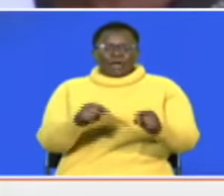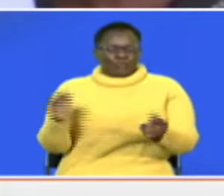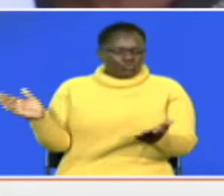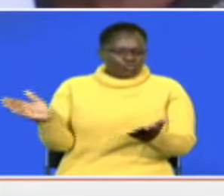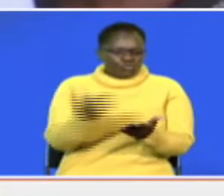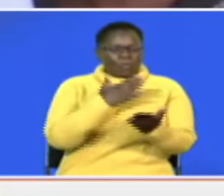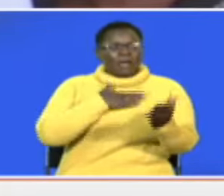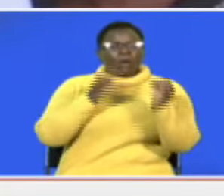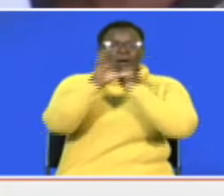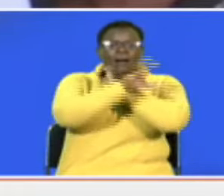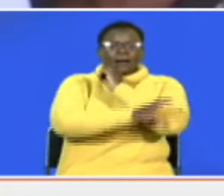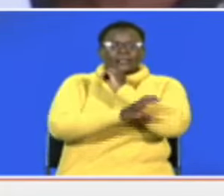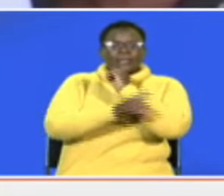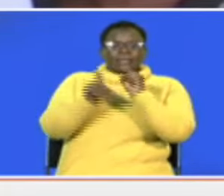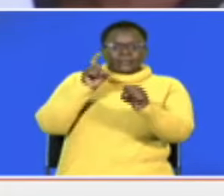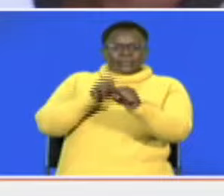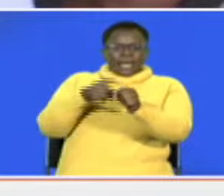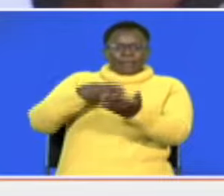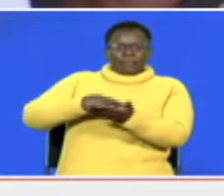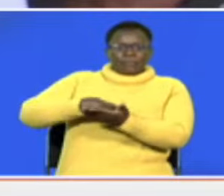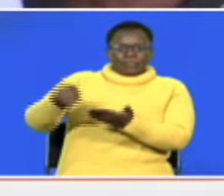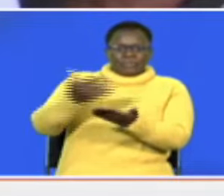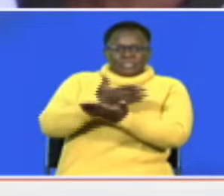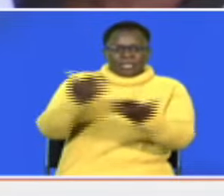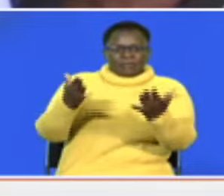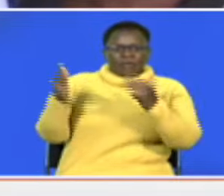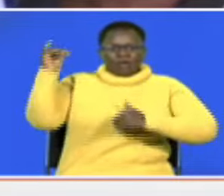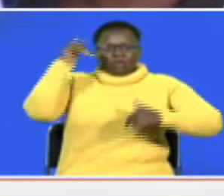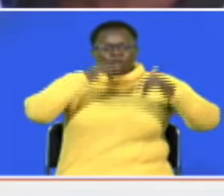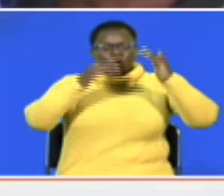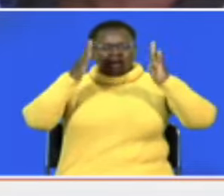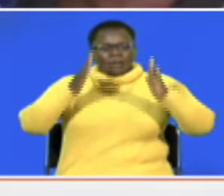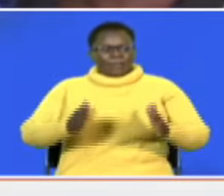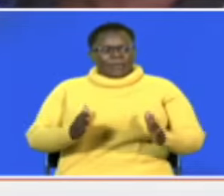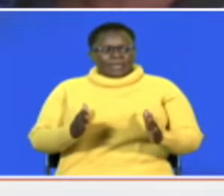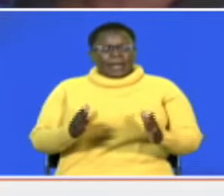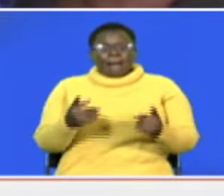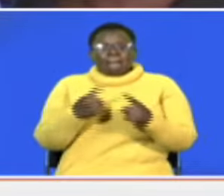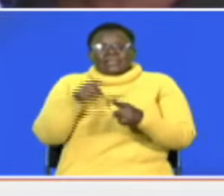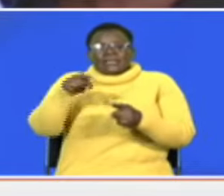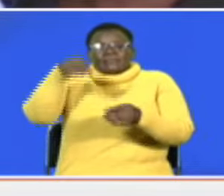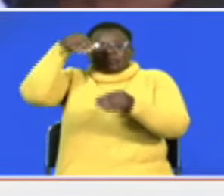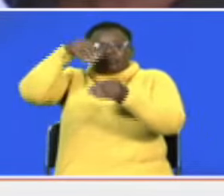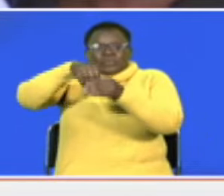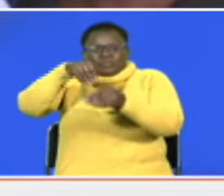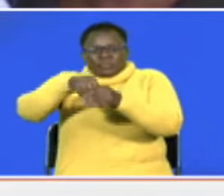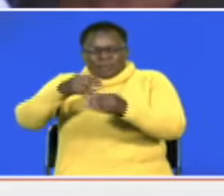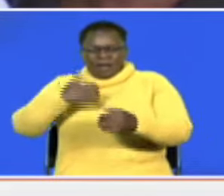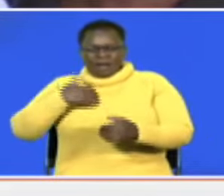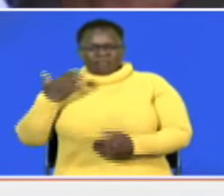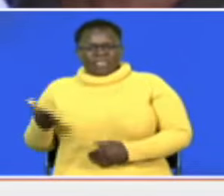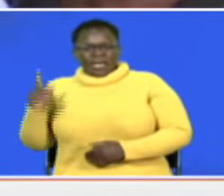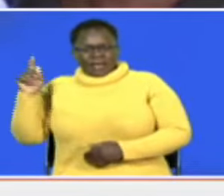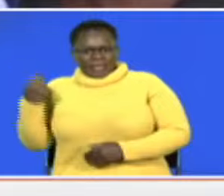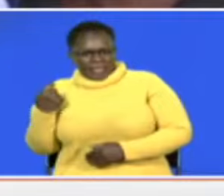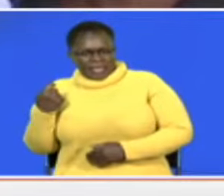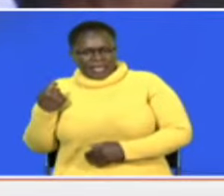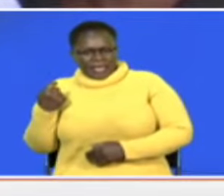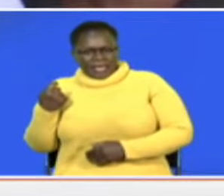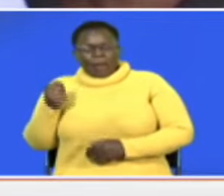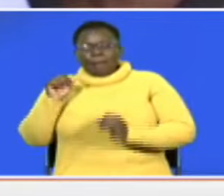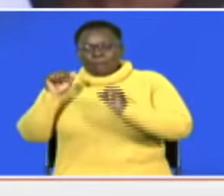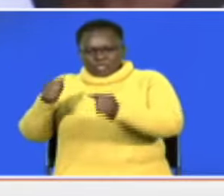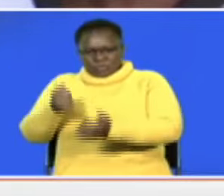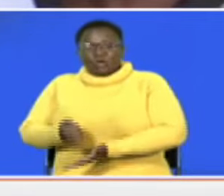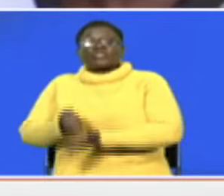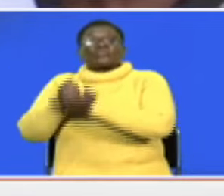our country. When you sell something to a foreigner, yet they are investors in our country, who can help